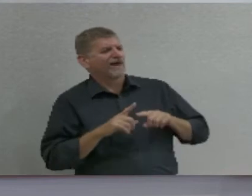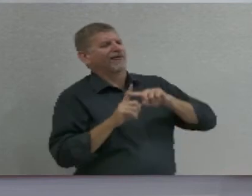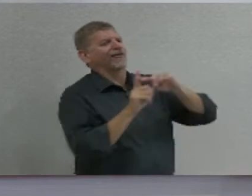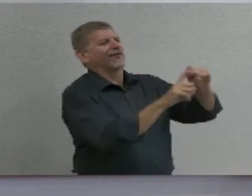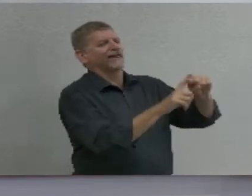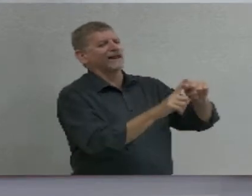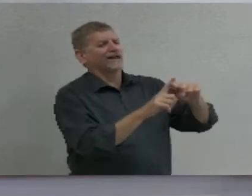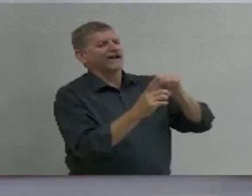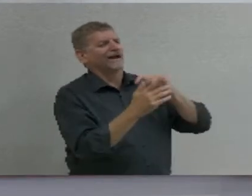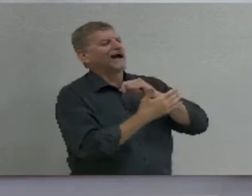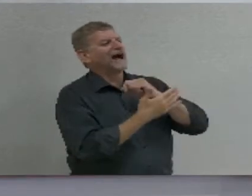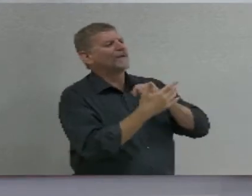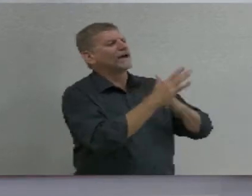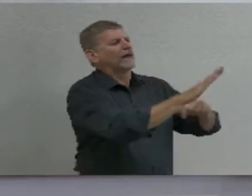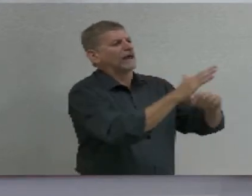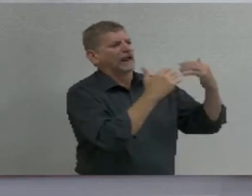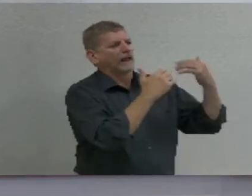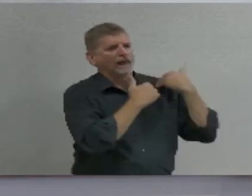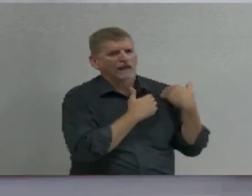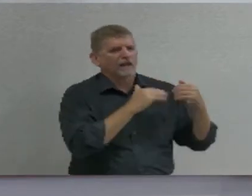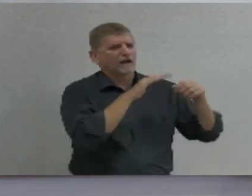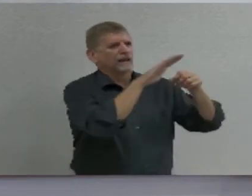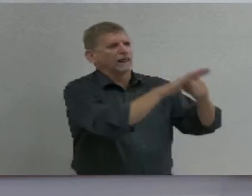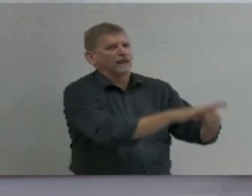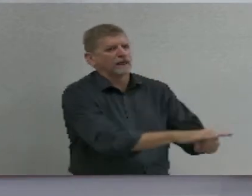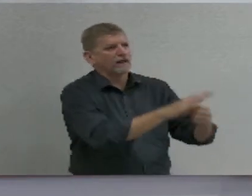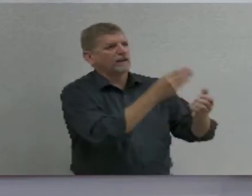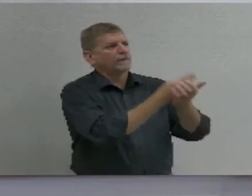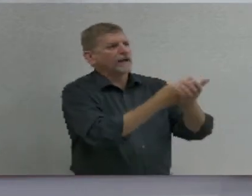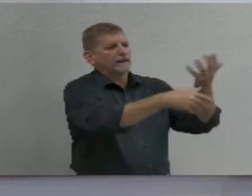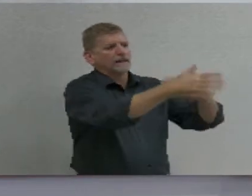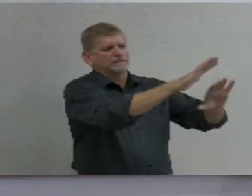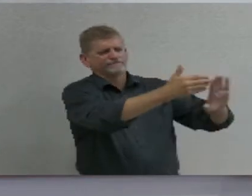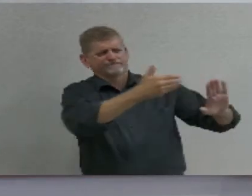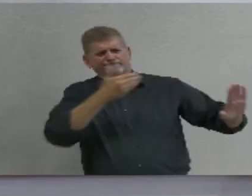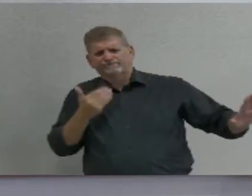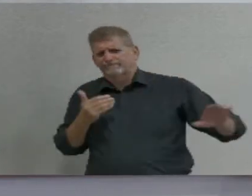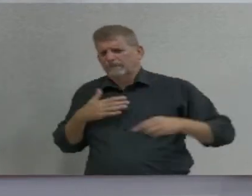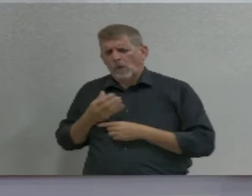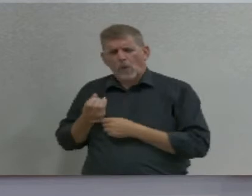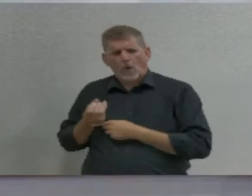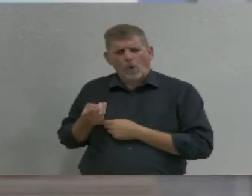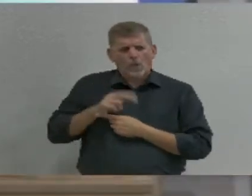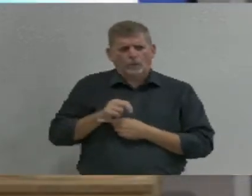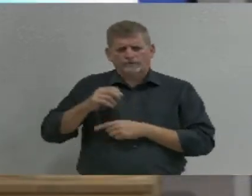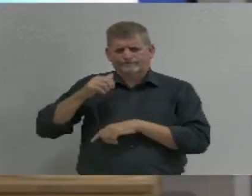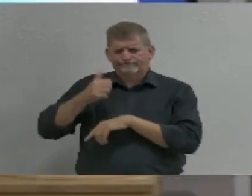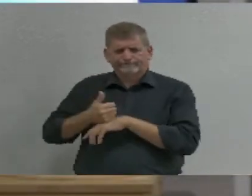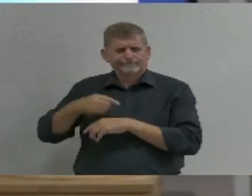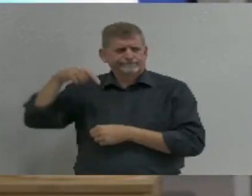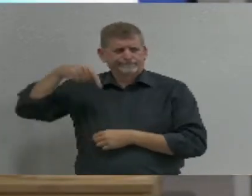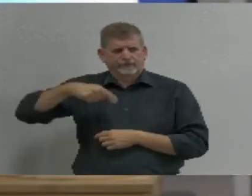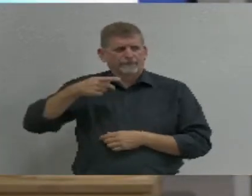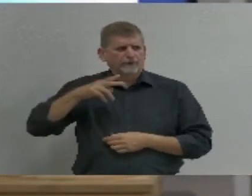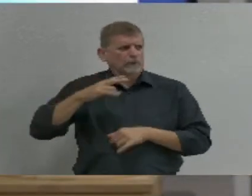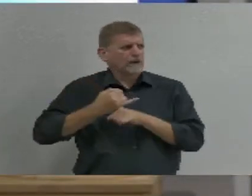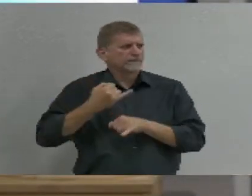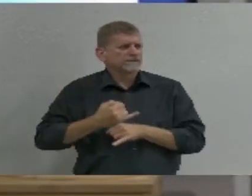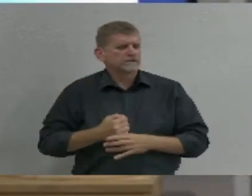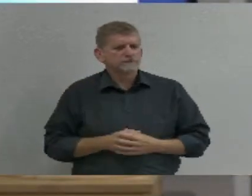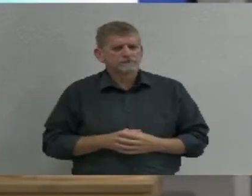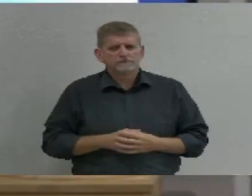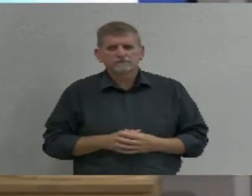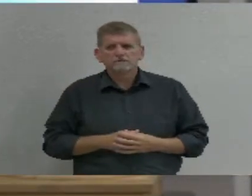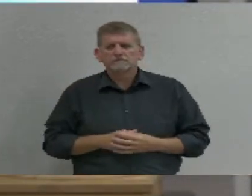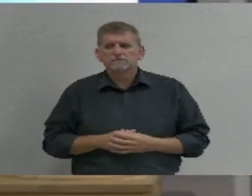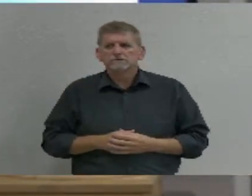utilize our lab and our resources there on site. How many student workers do you guys employ student workers with this, or? For the lab, you mean?